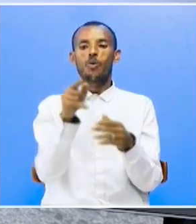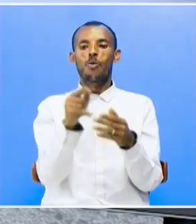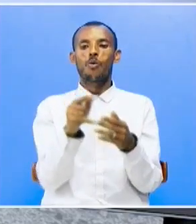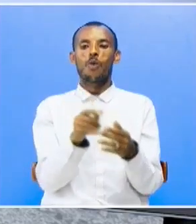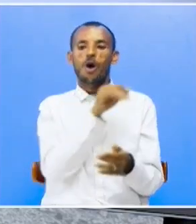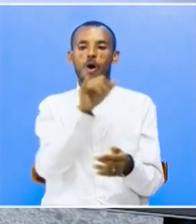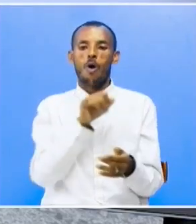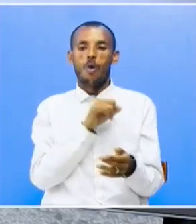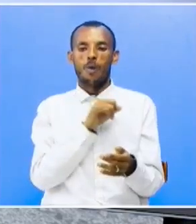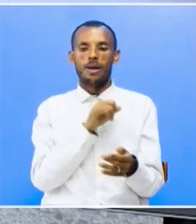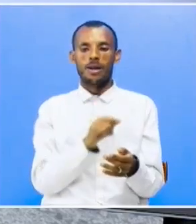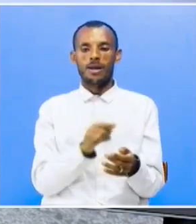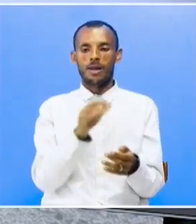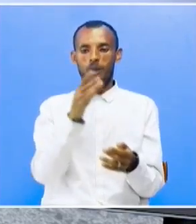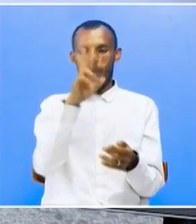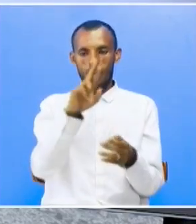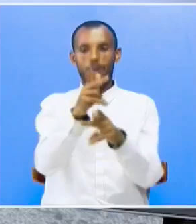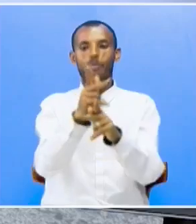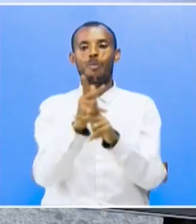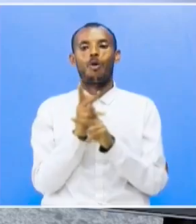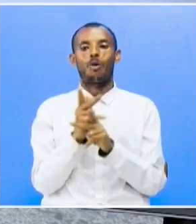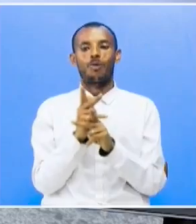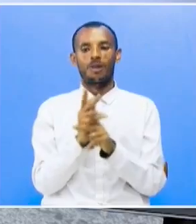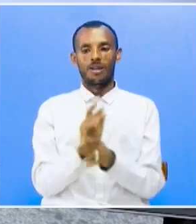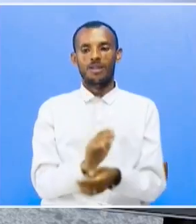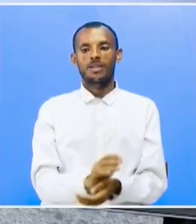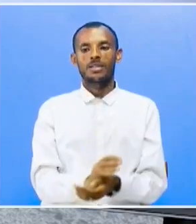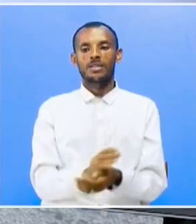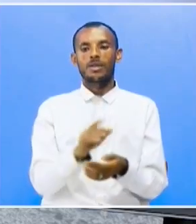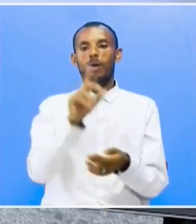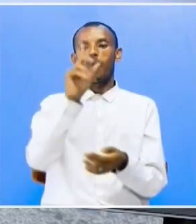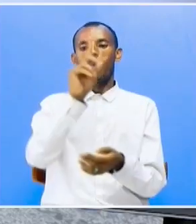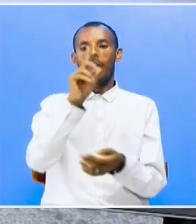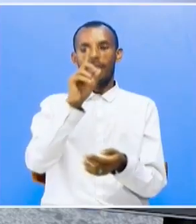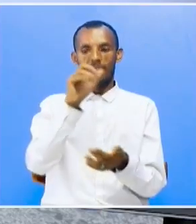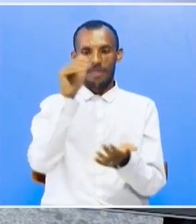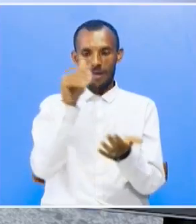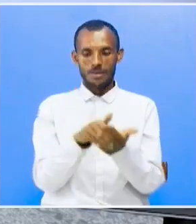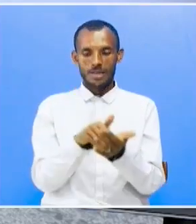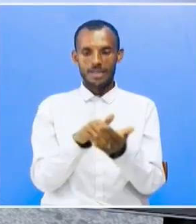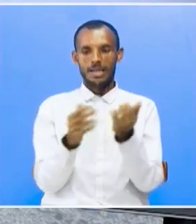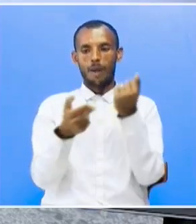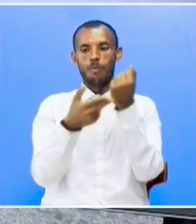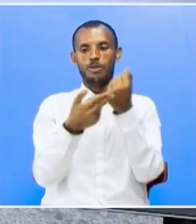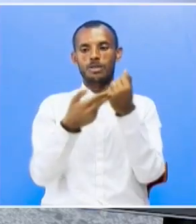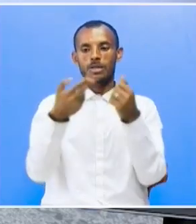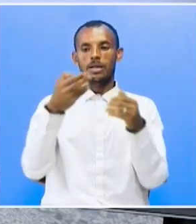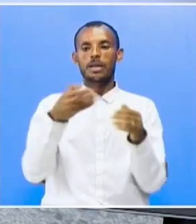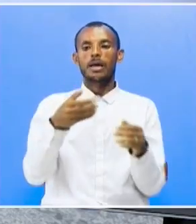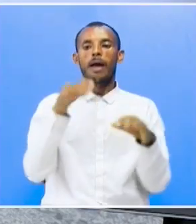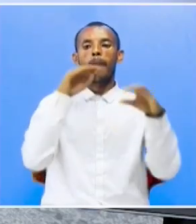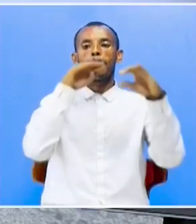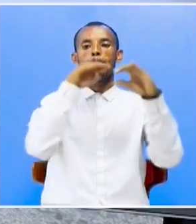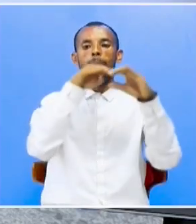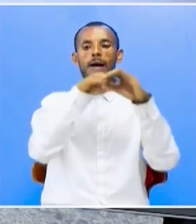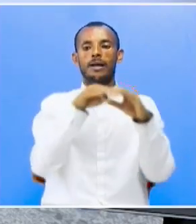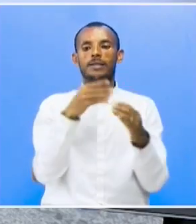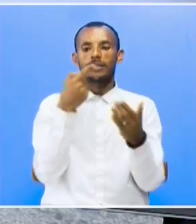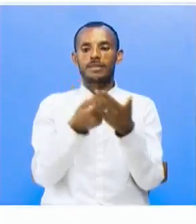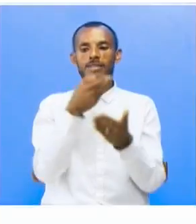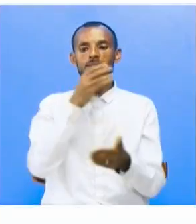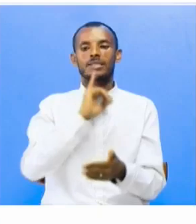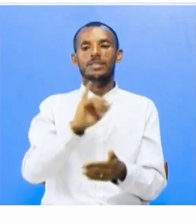money borrowed. We call it the principal. Here, 1,000 birr is deposited in a bank. Therefore, this one is a